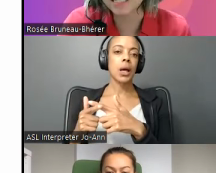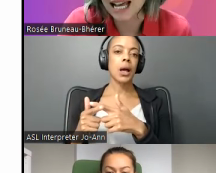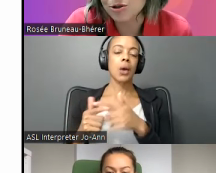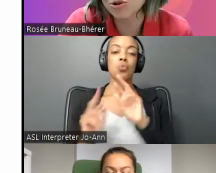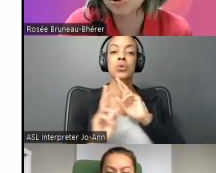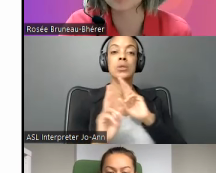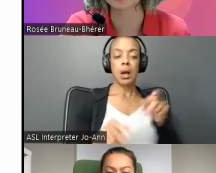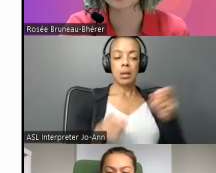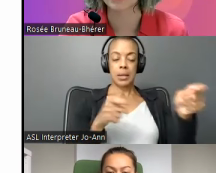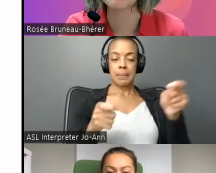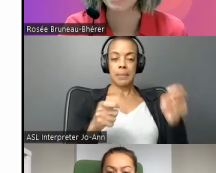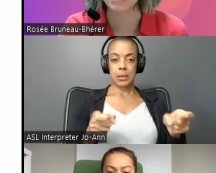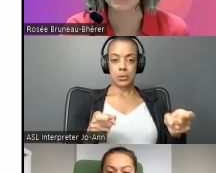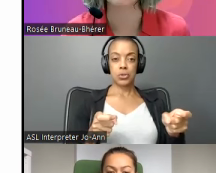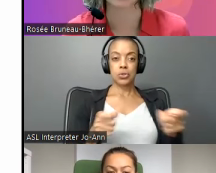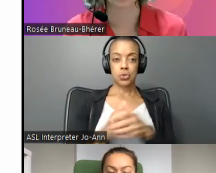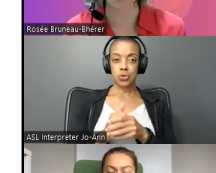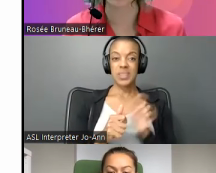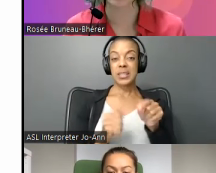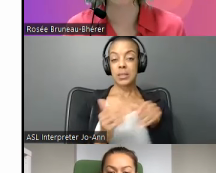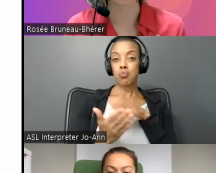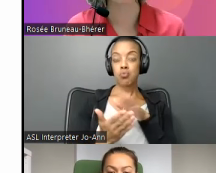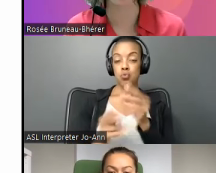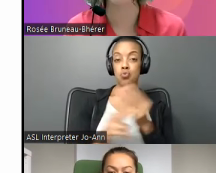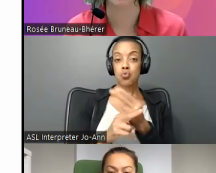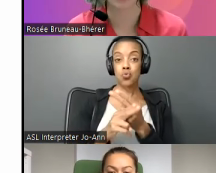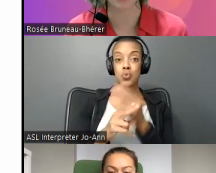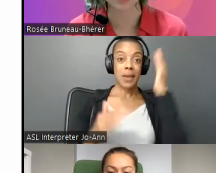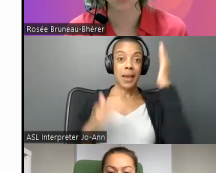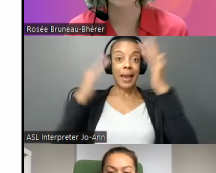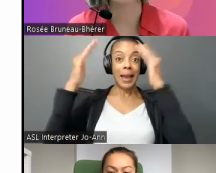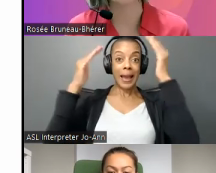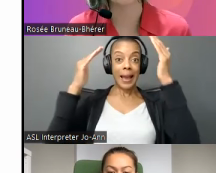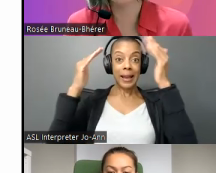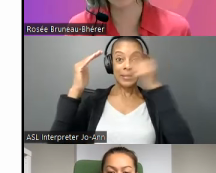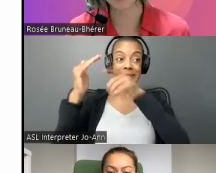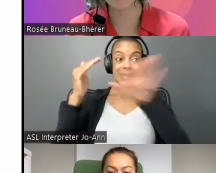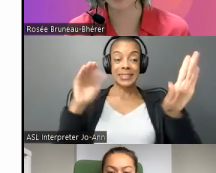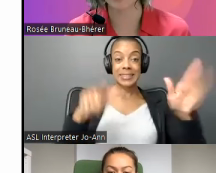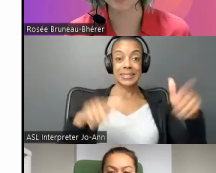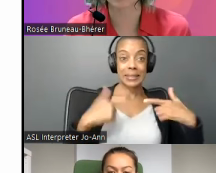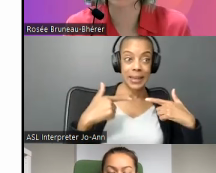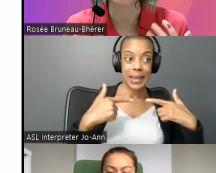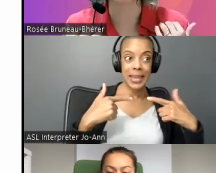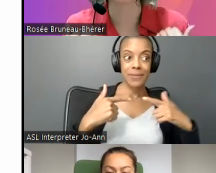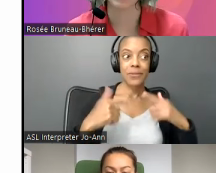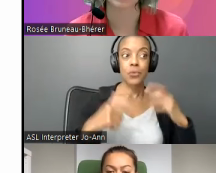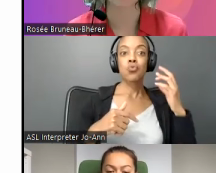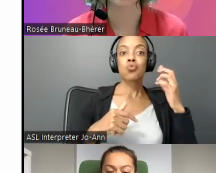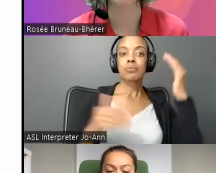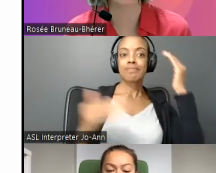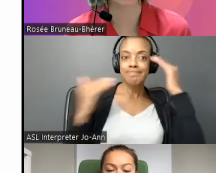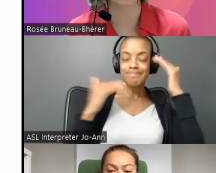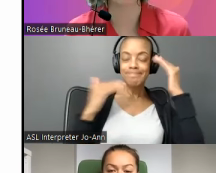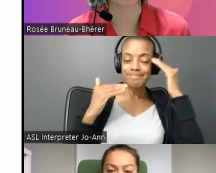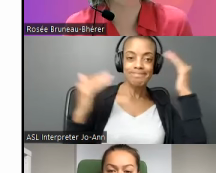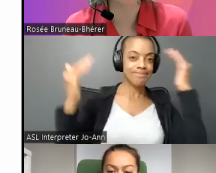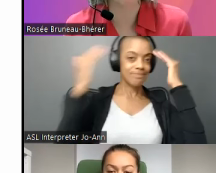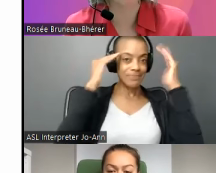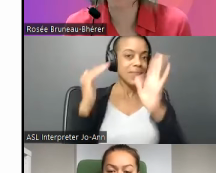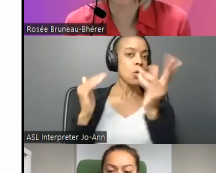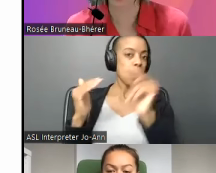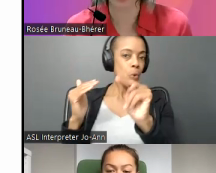This is an approach to use as well in trauma. If adults around Jeremy are able to be conscious of their own reactions and to be